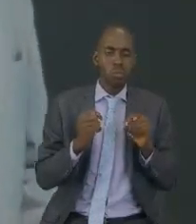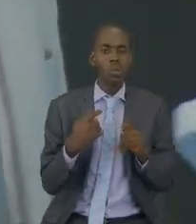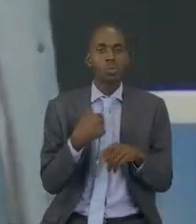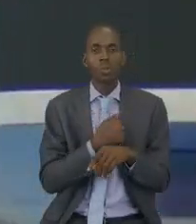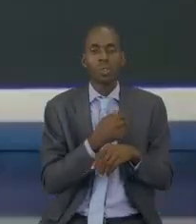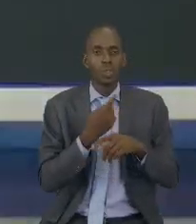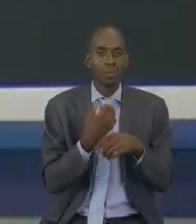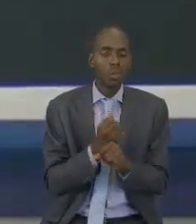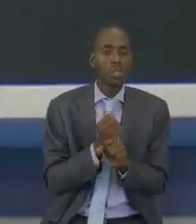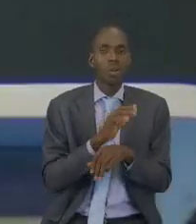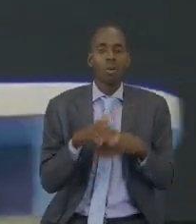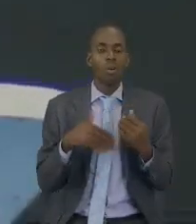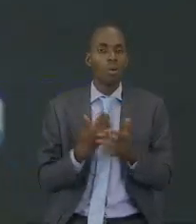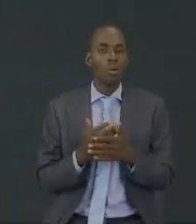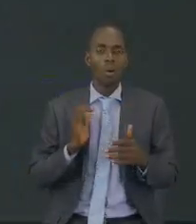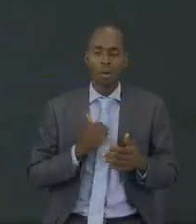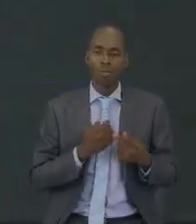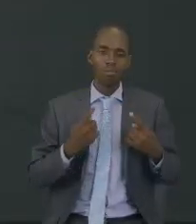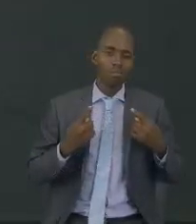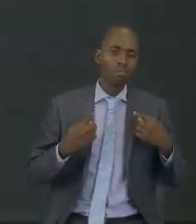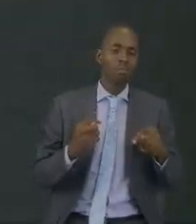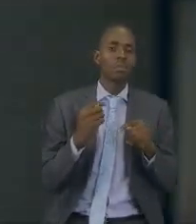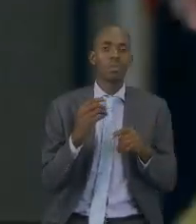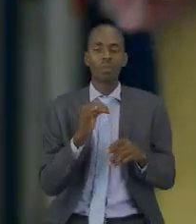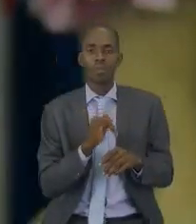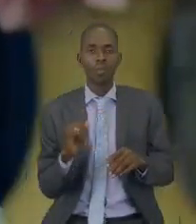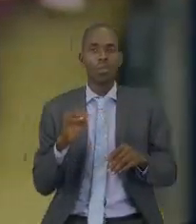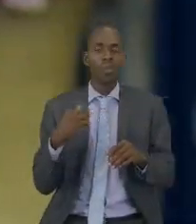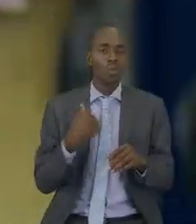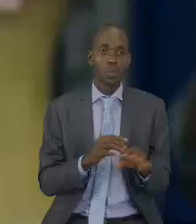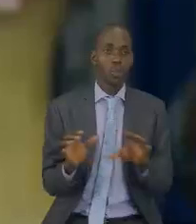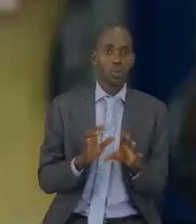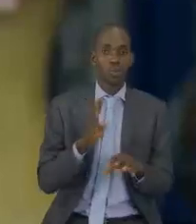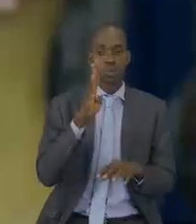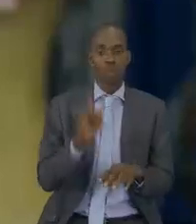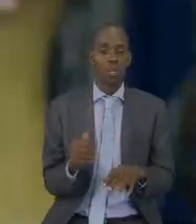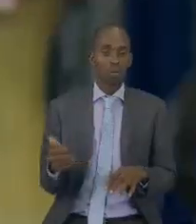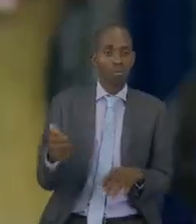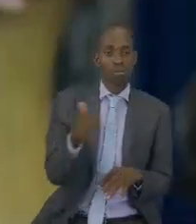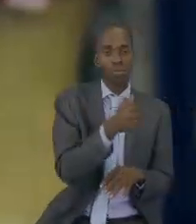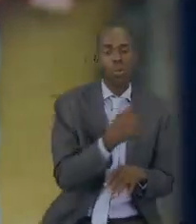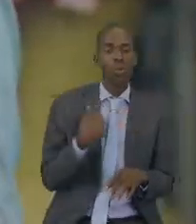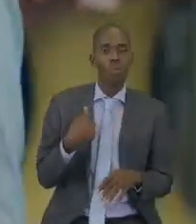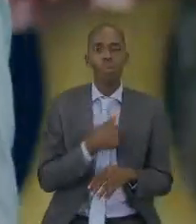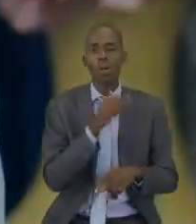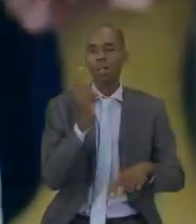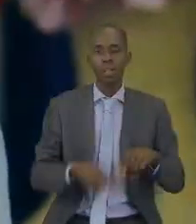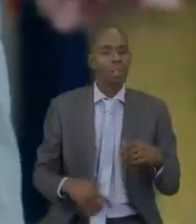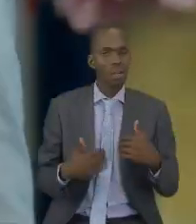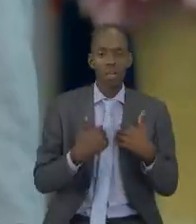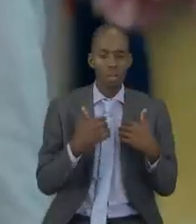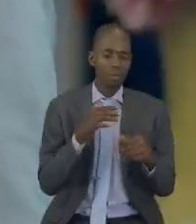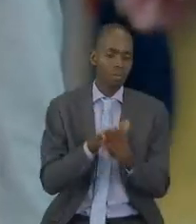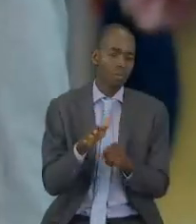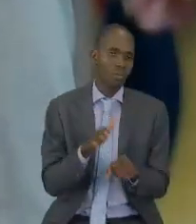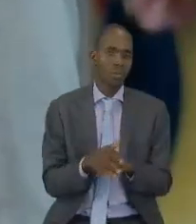the endeavors we get into by ourselves, we cannot have sufficiency